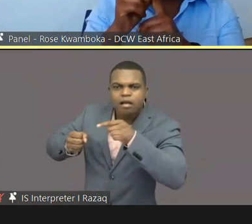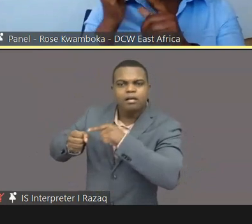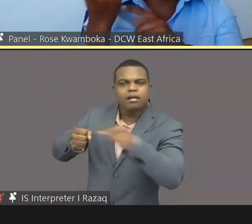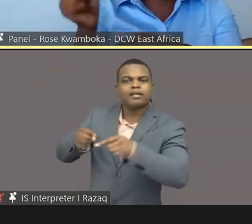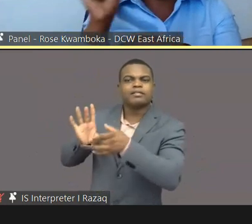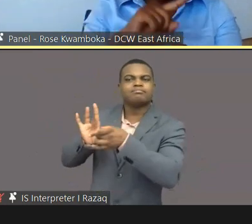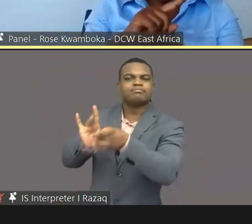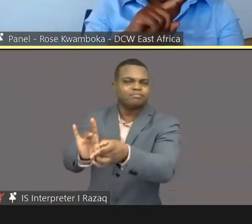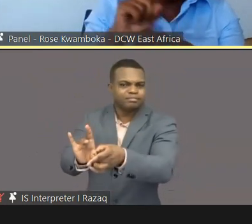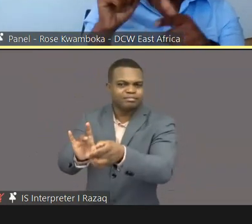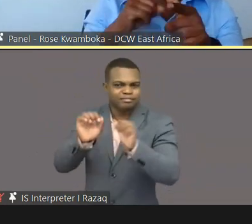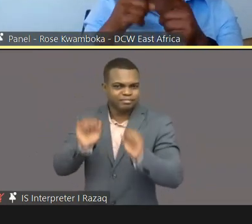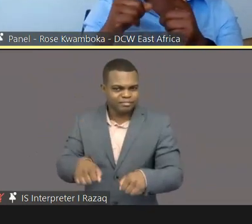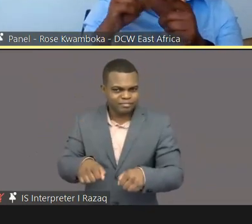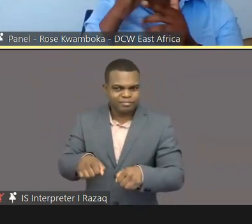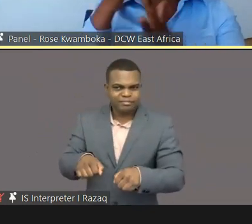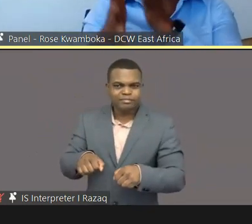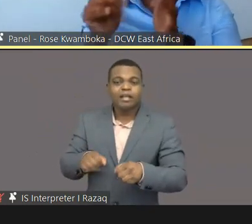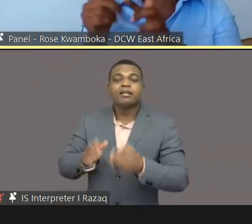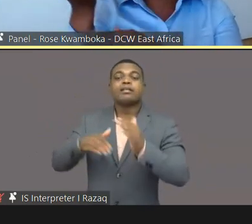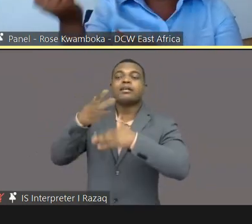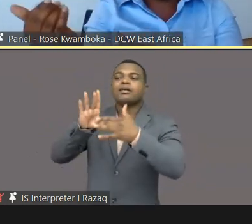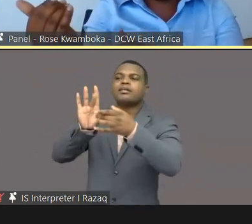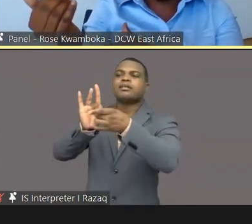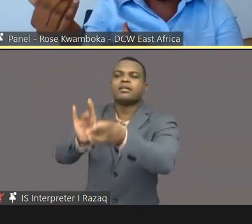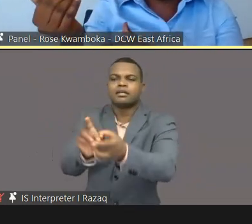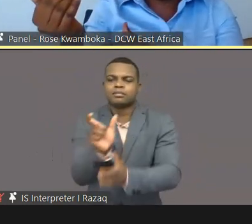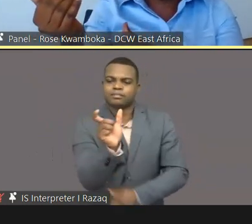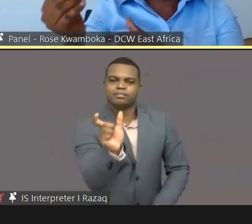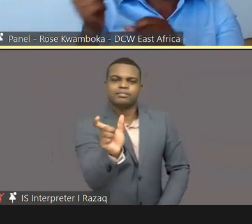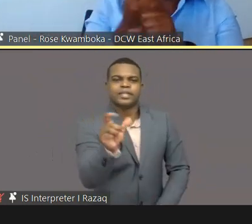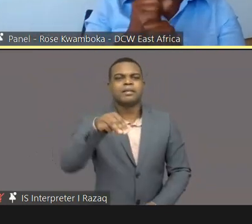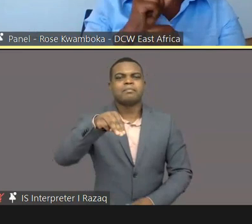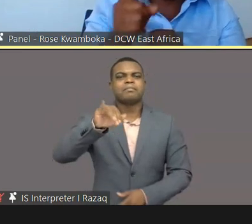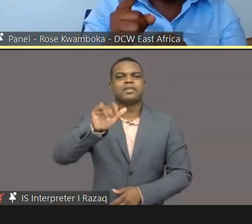Continue adding new words each day when you're signing to the child.